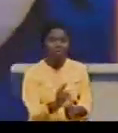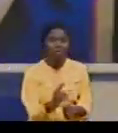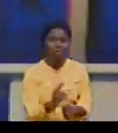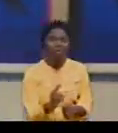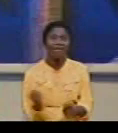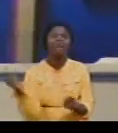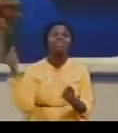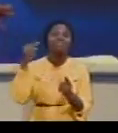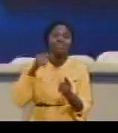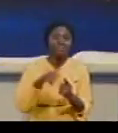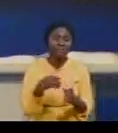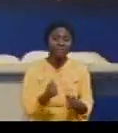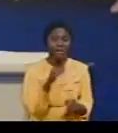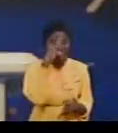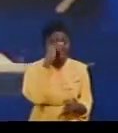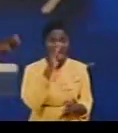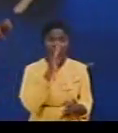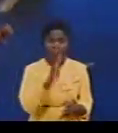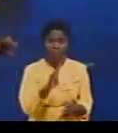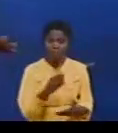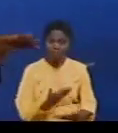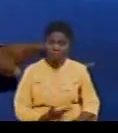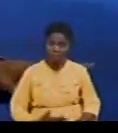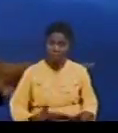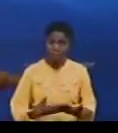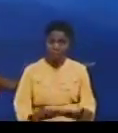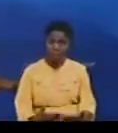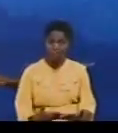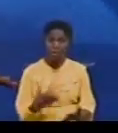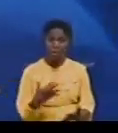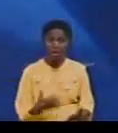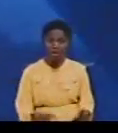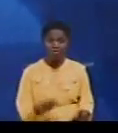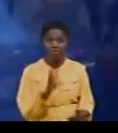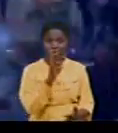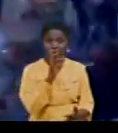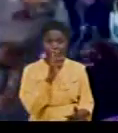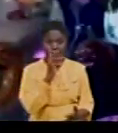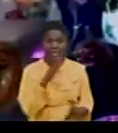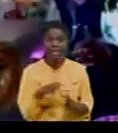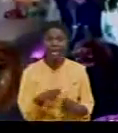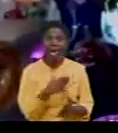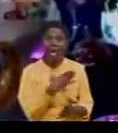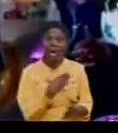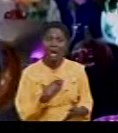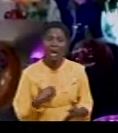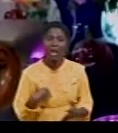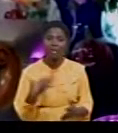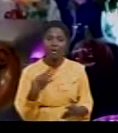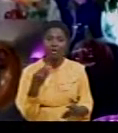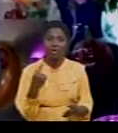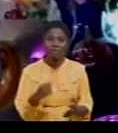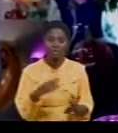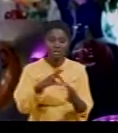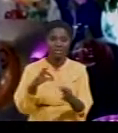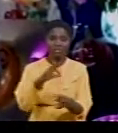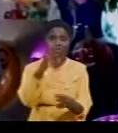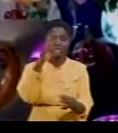except a man be born of water and of the